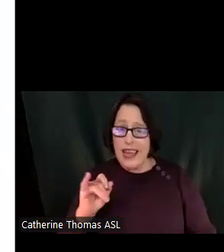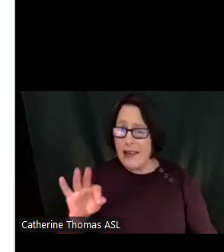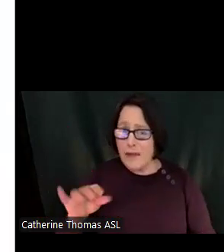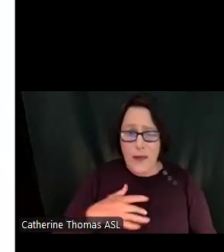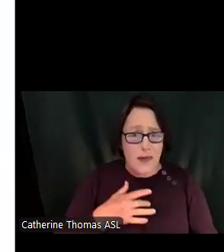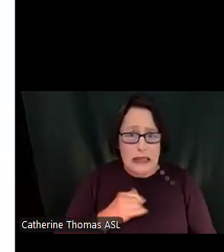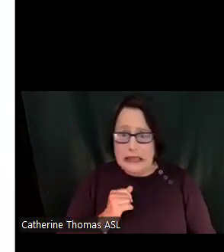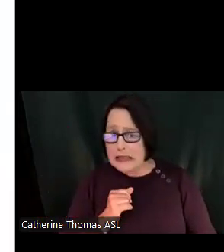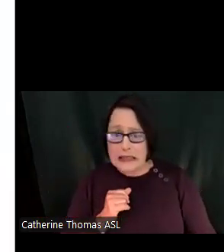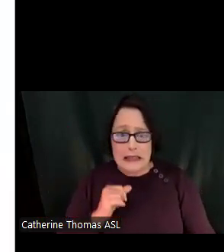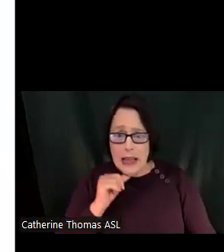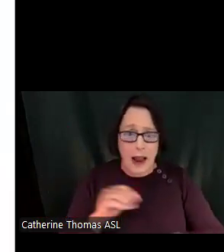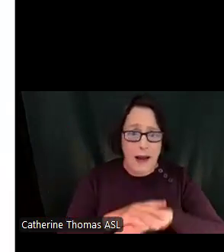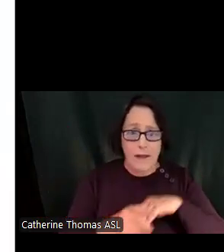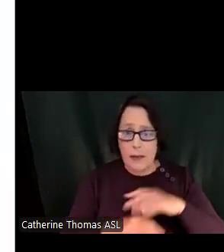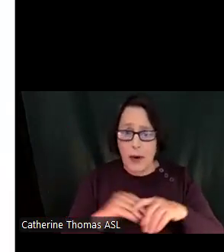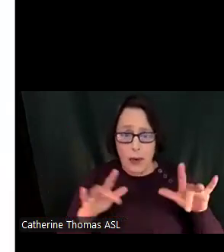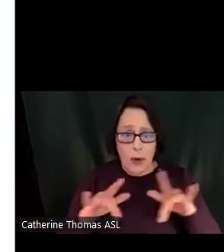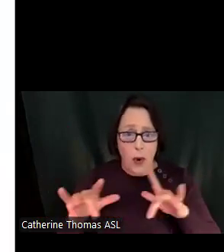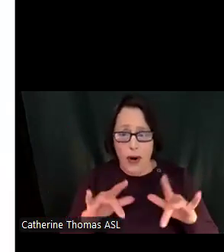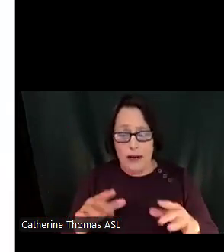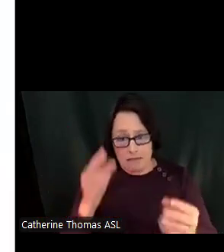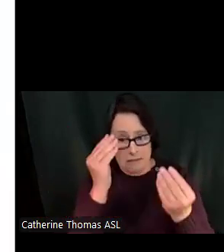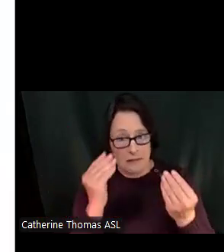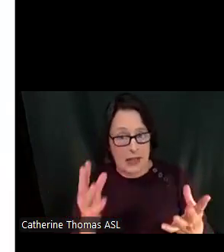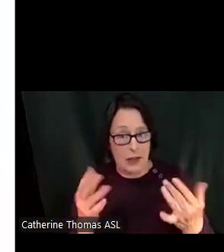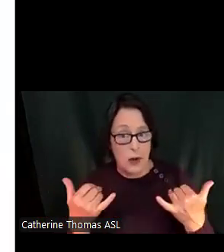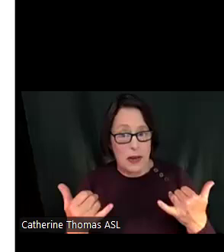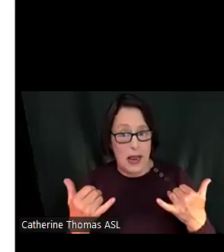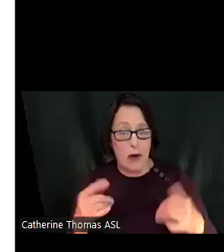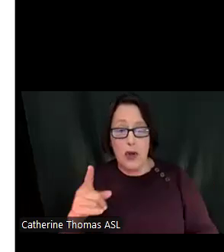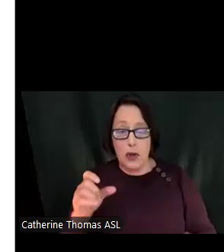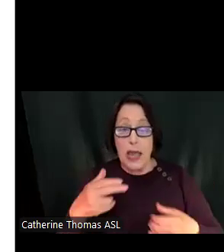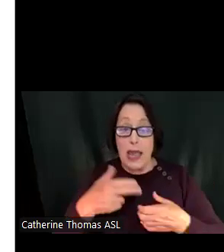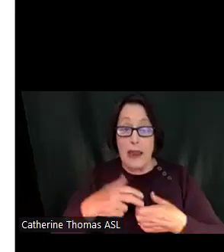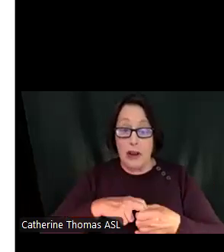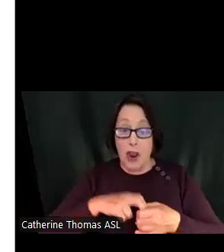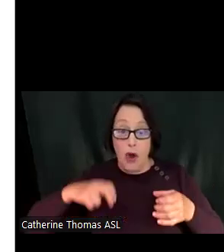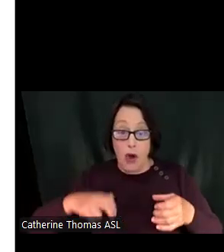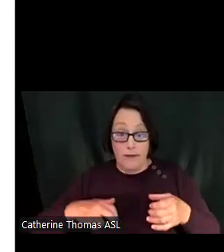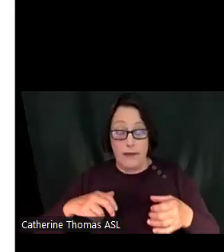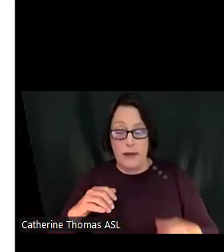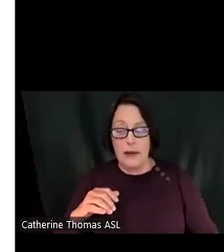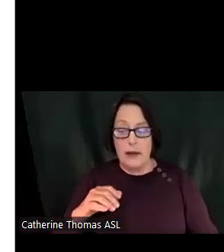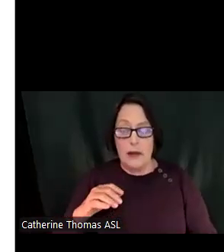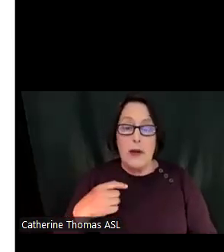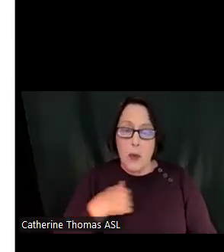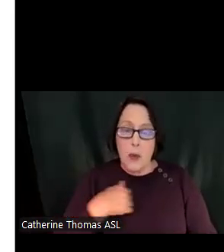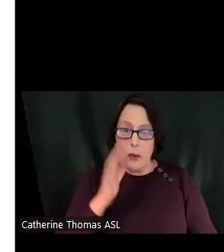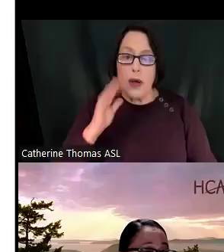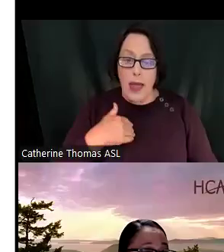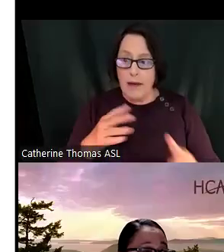that, just wanted you to know right now so that you can log off and know that we will have a copy